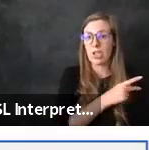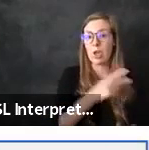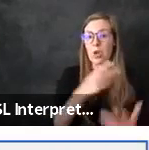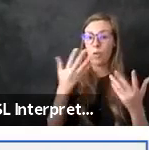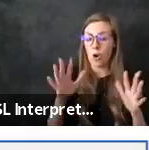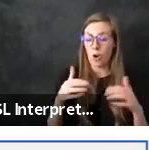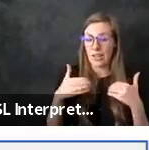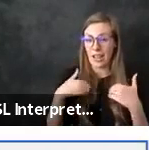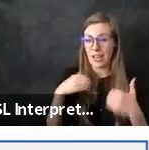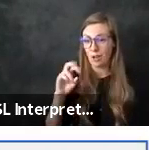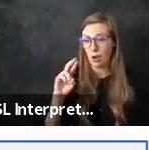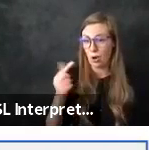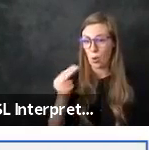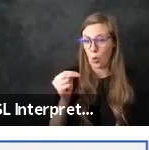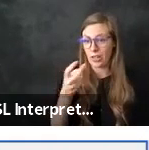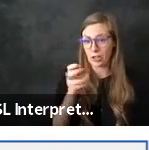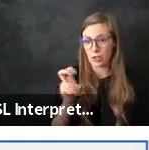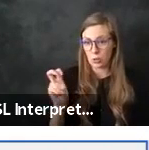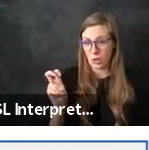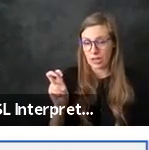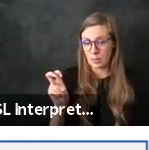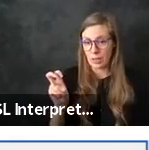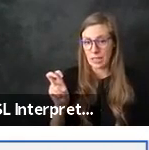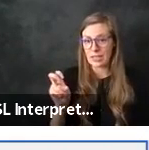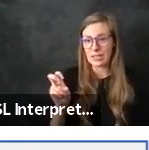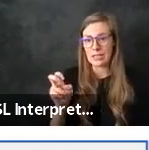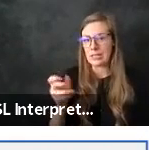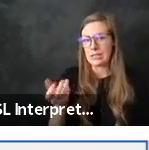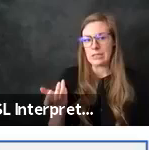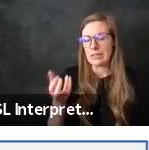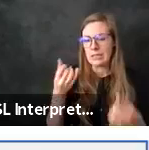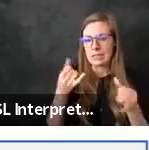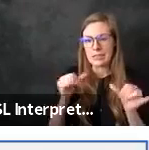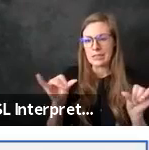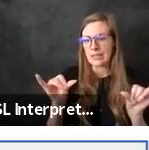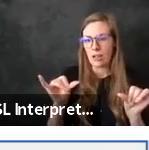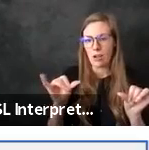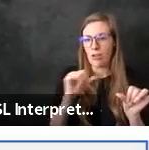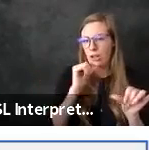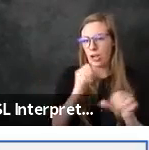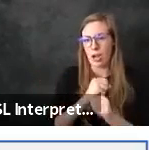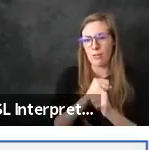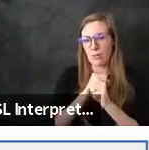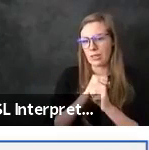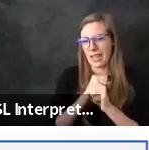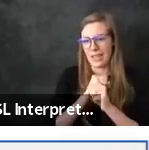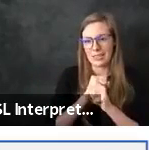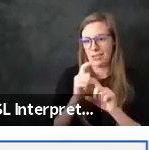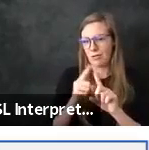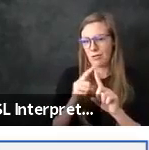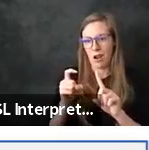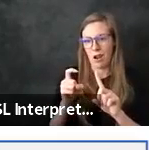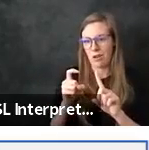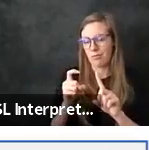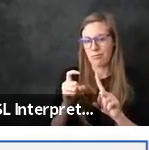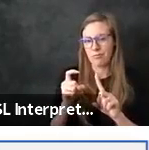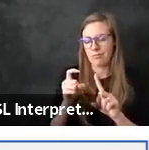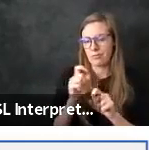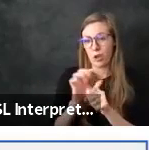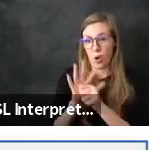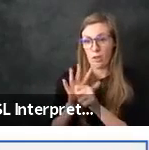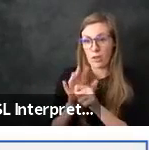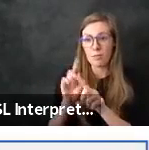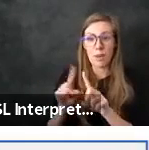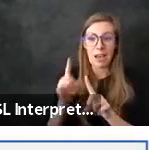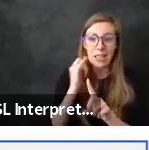transplant do not have antibodies. They don't get immunity from the two-dose series. But if you give them a